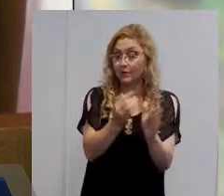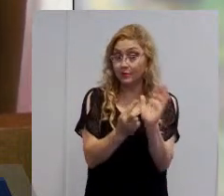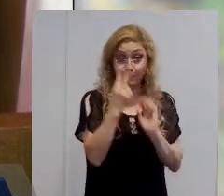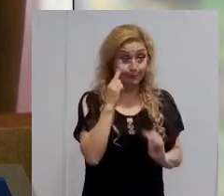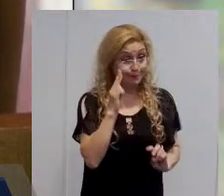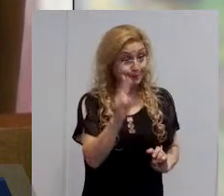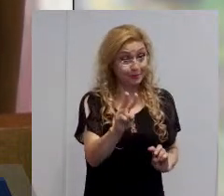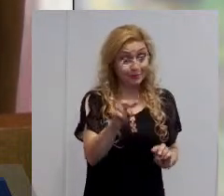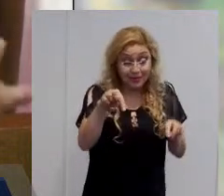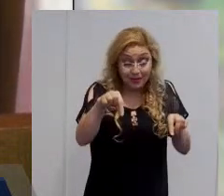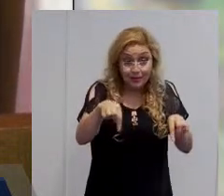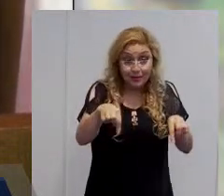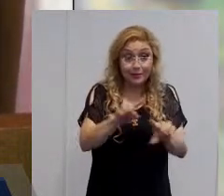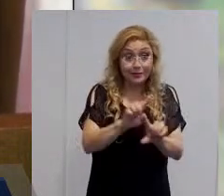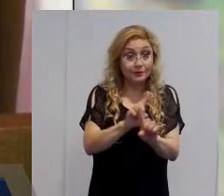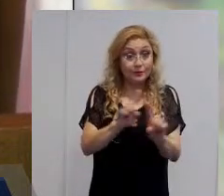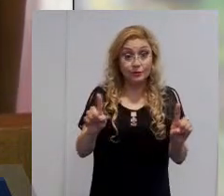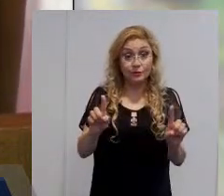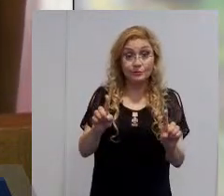there's more to do.